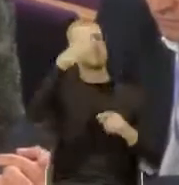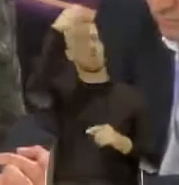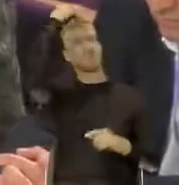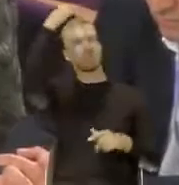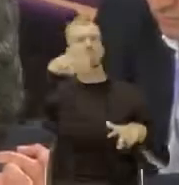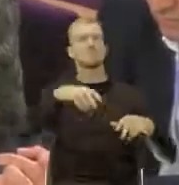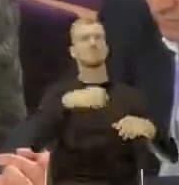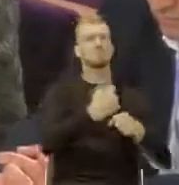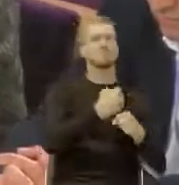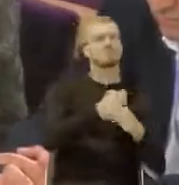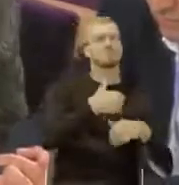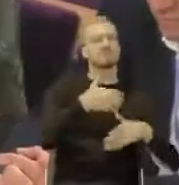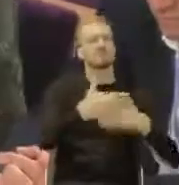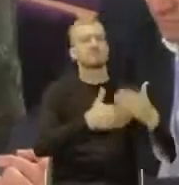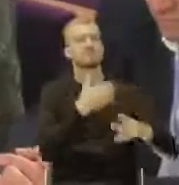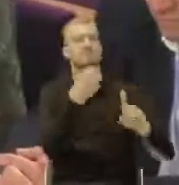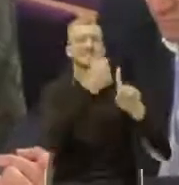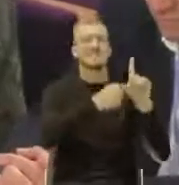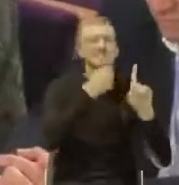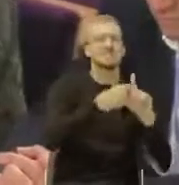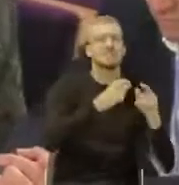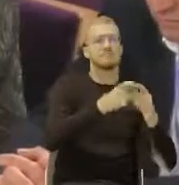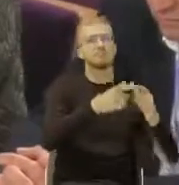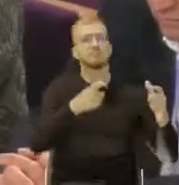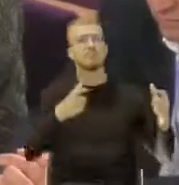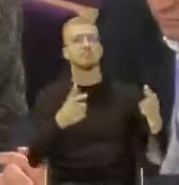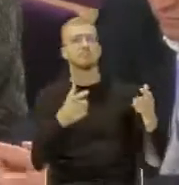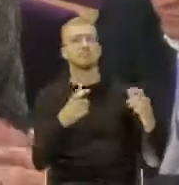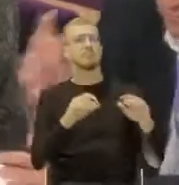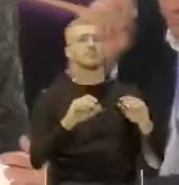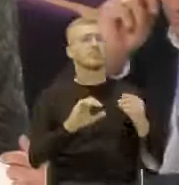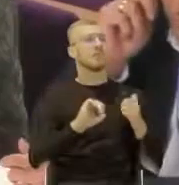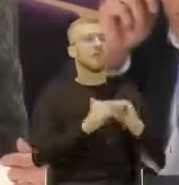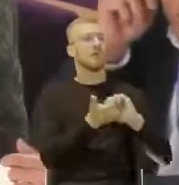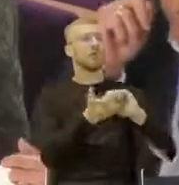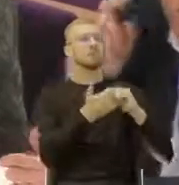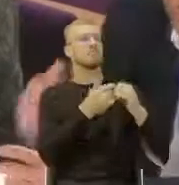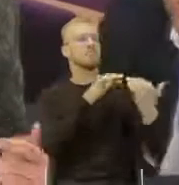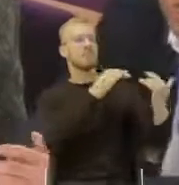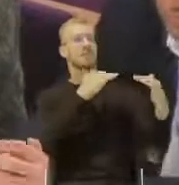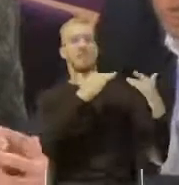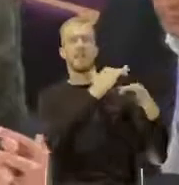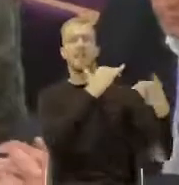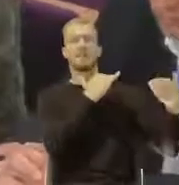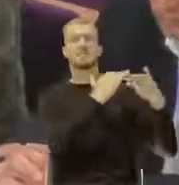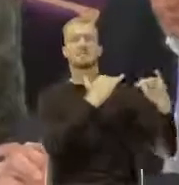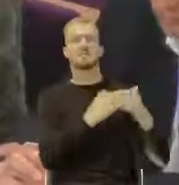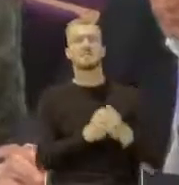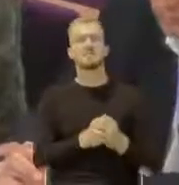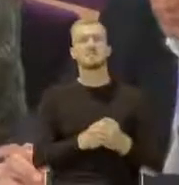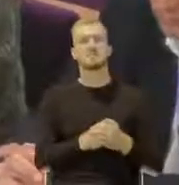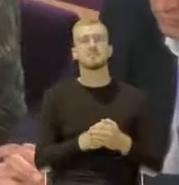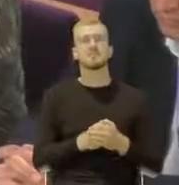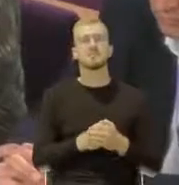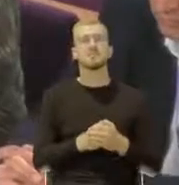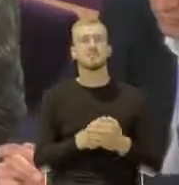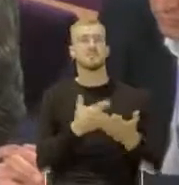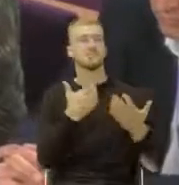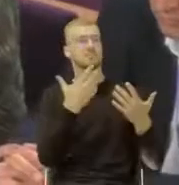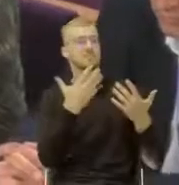I think this speaks to a number of themes that have been spoken about, where nations make a decision and local governments have to mop